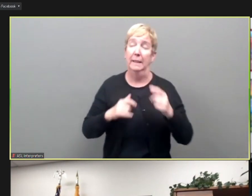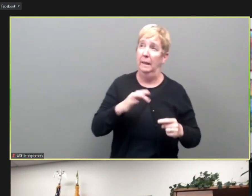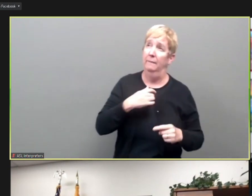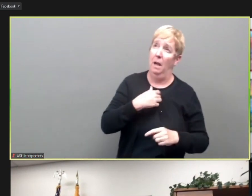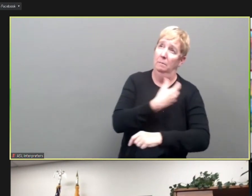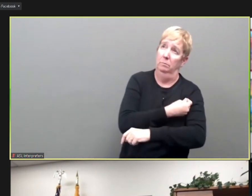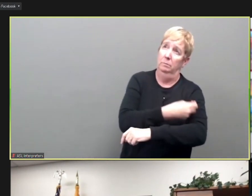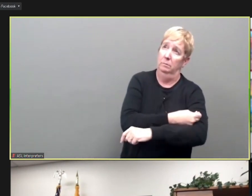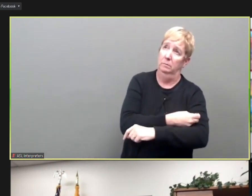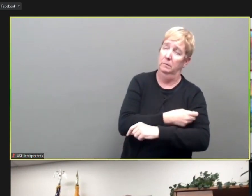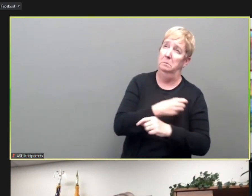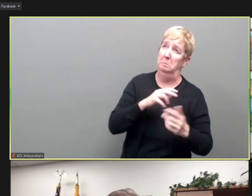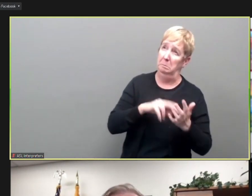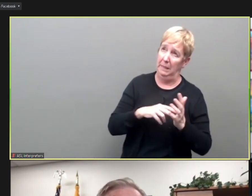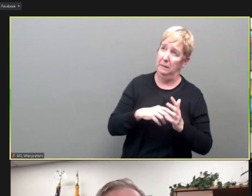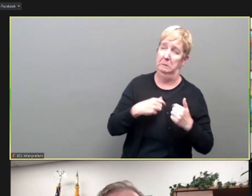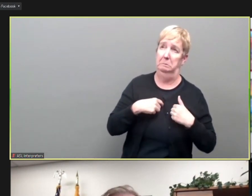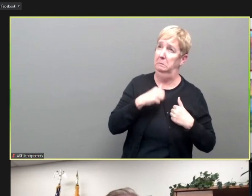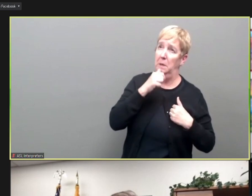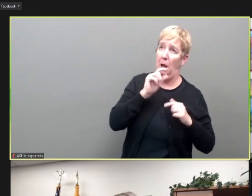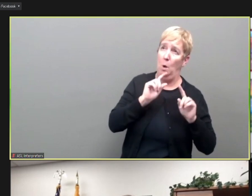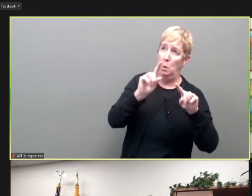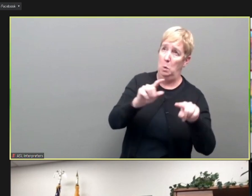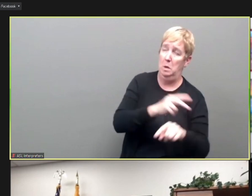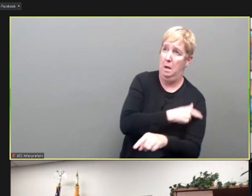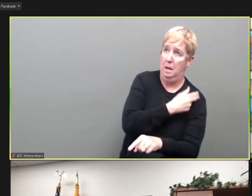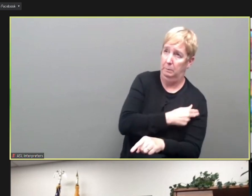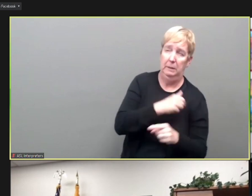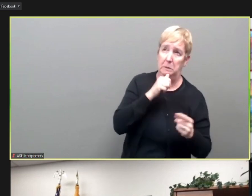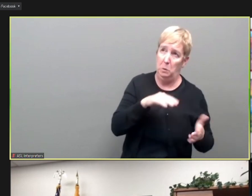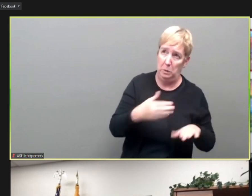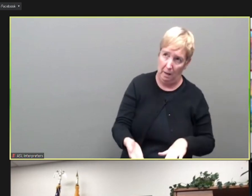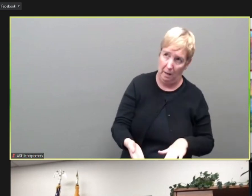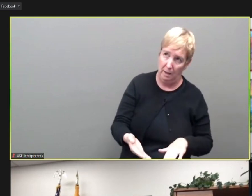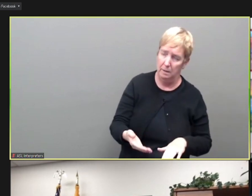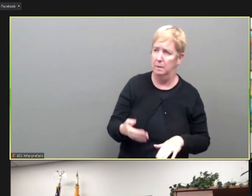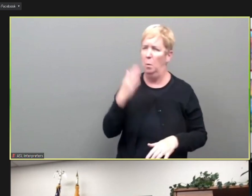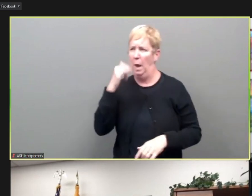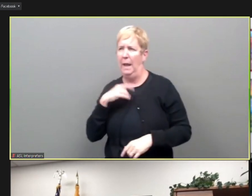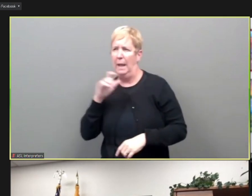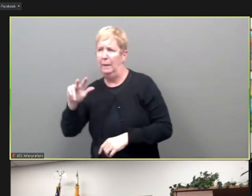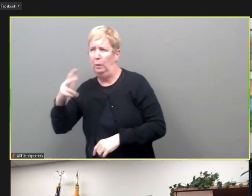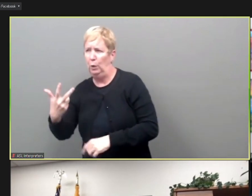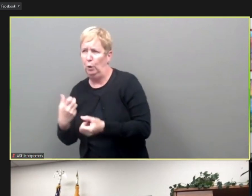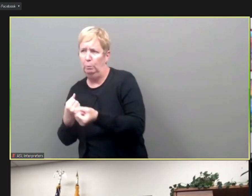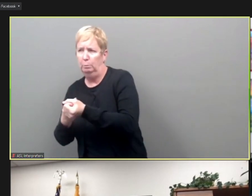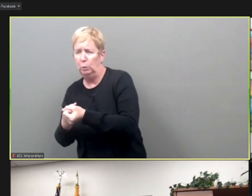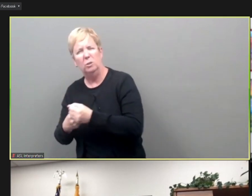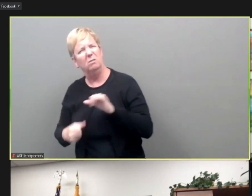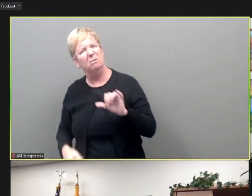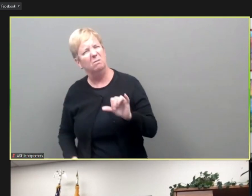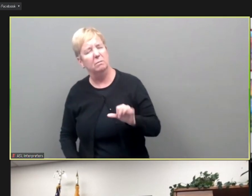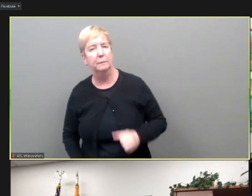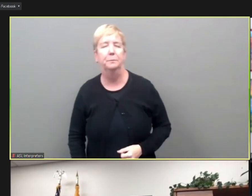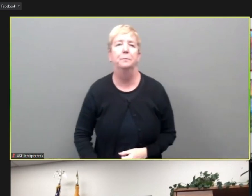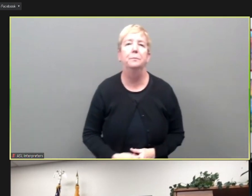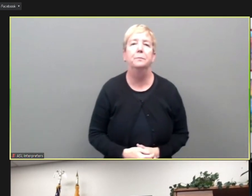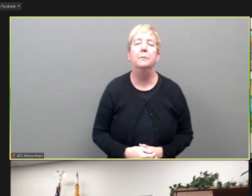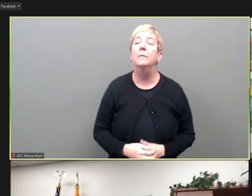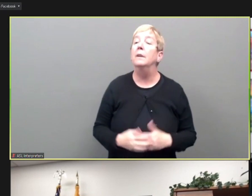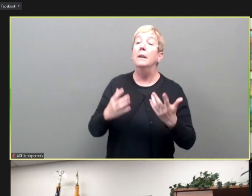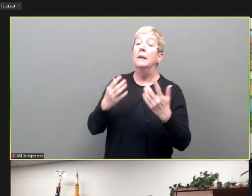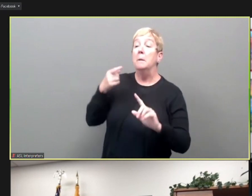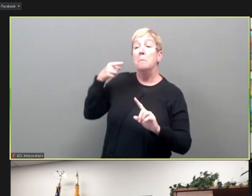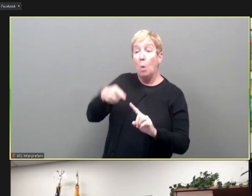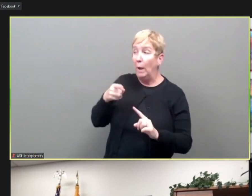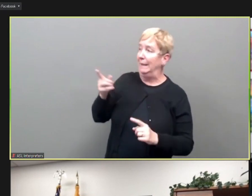hospitalizations and deaths. What they're trying to do, or what they're in their discussions, is that you're trying to